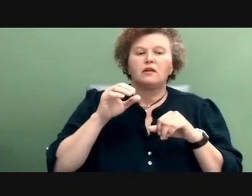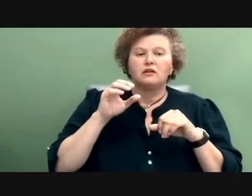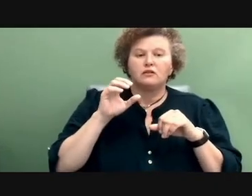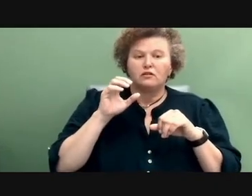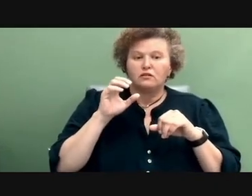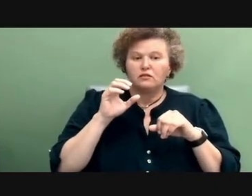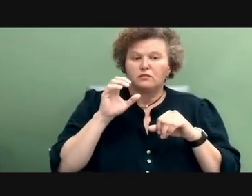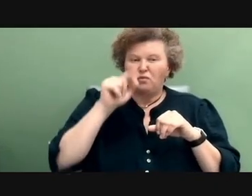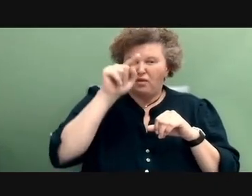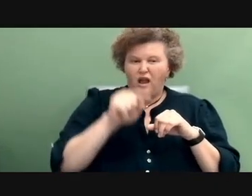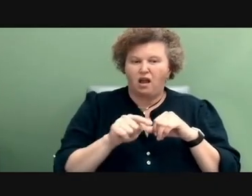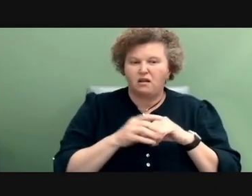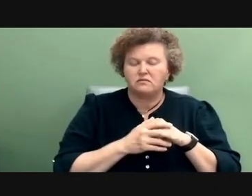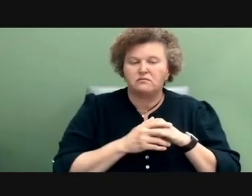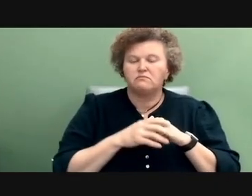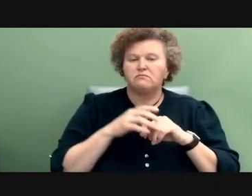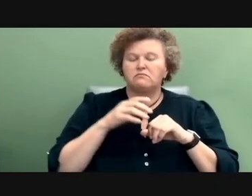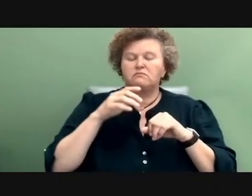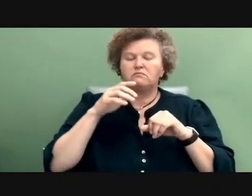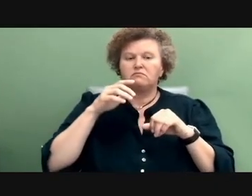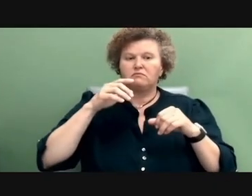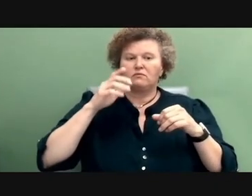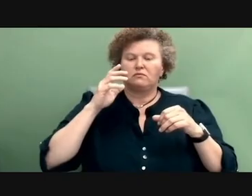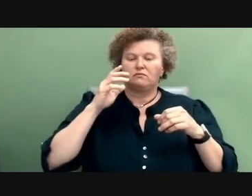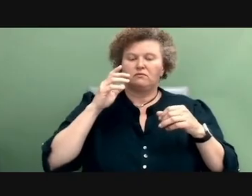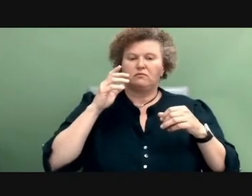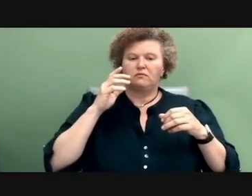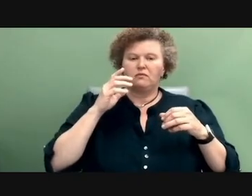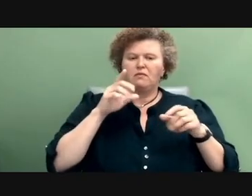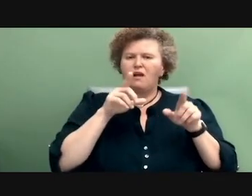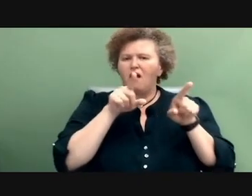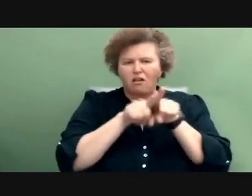with referring. So that's there on the list.